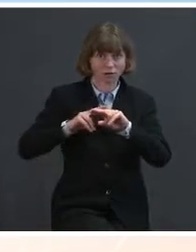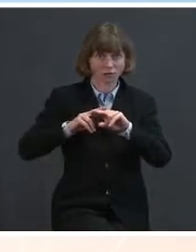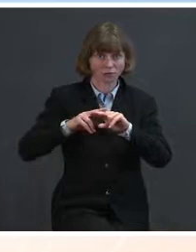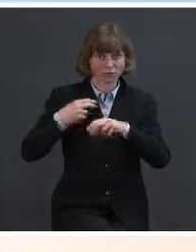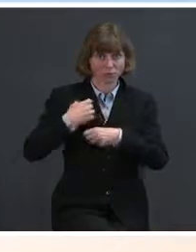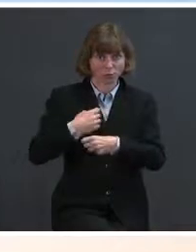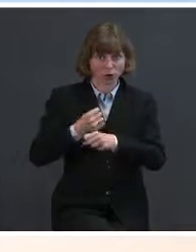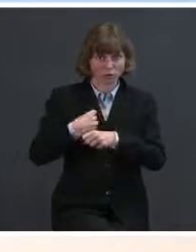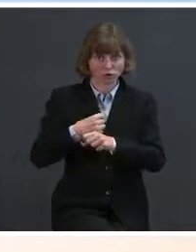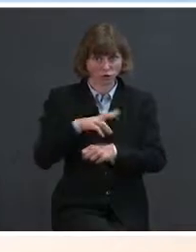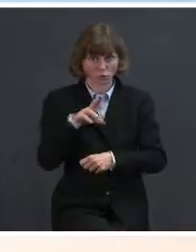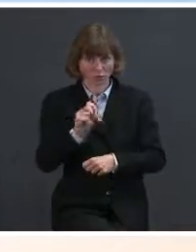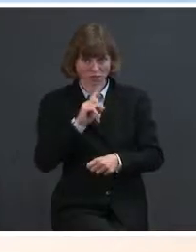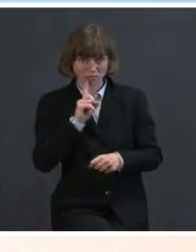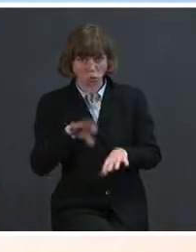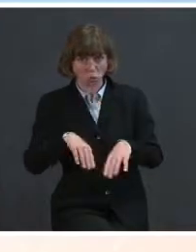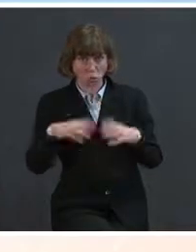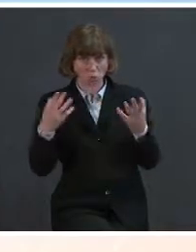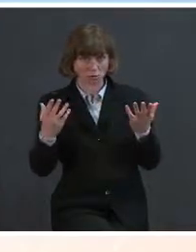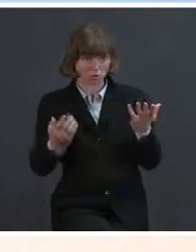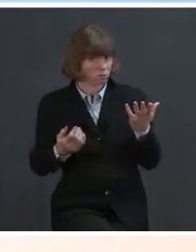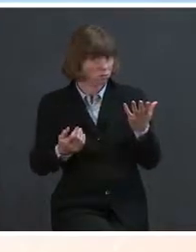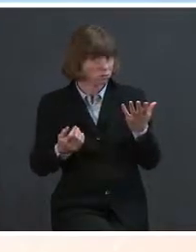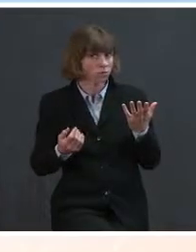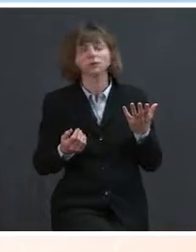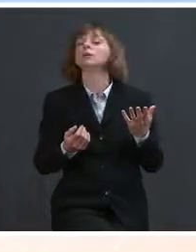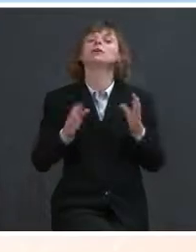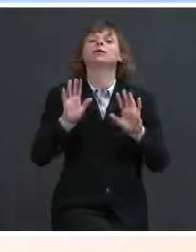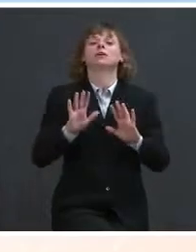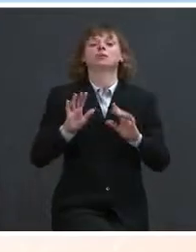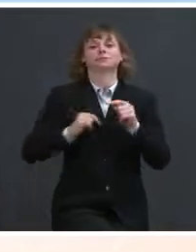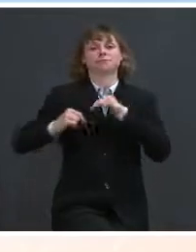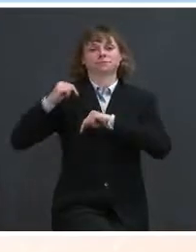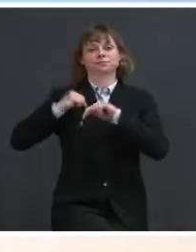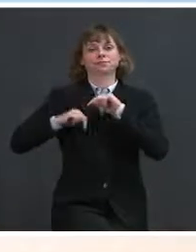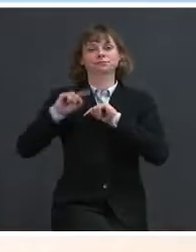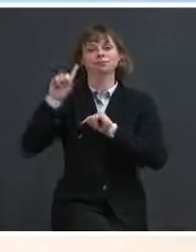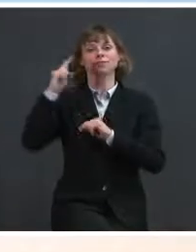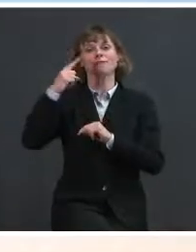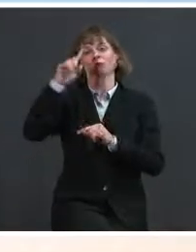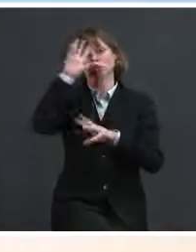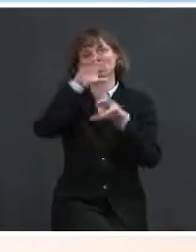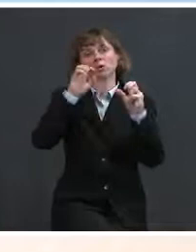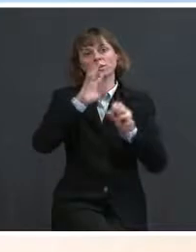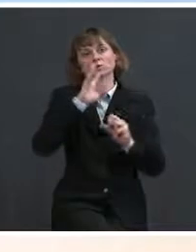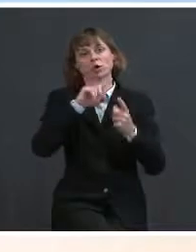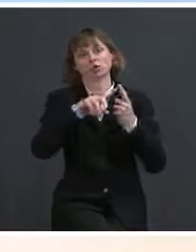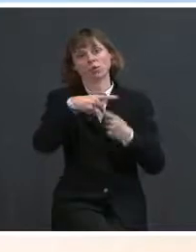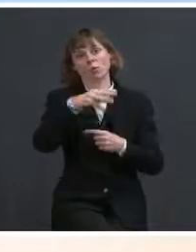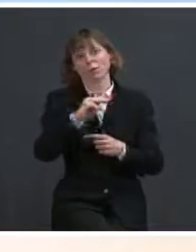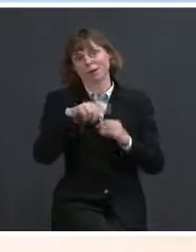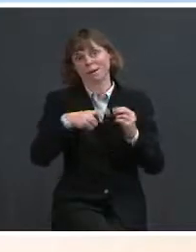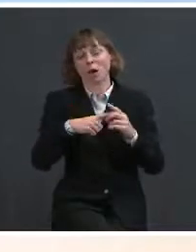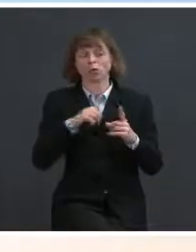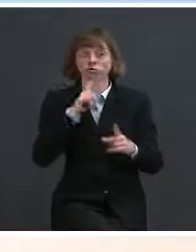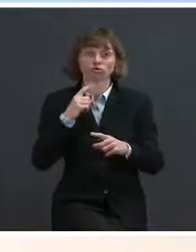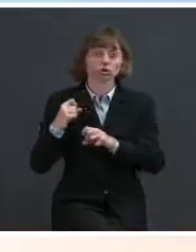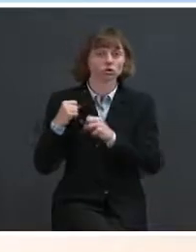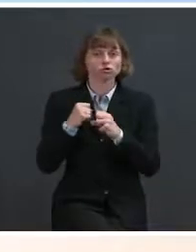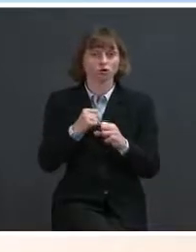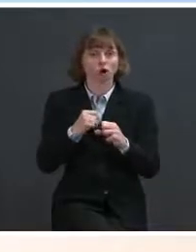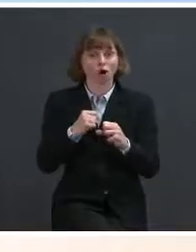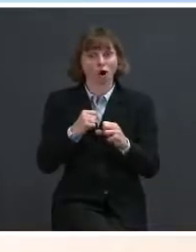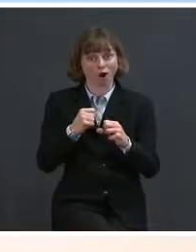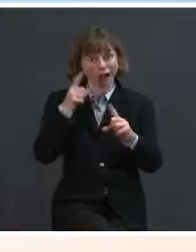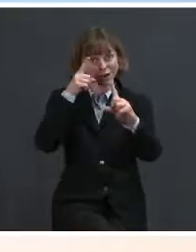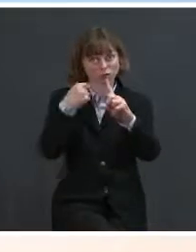So first, the president had the opportunity to speak with the prime minister about this bold initiative that we're undertaking, and we